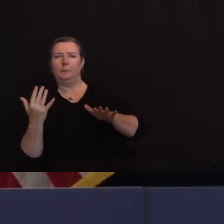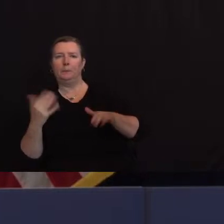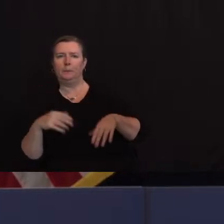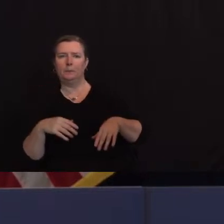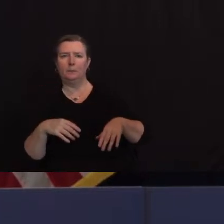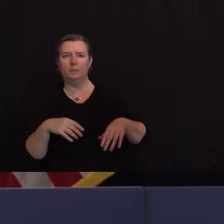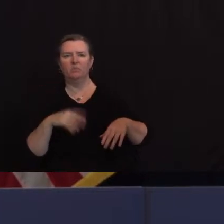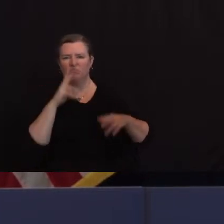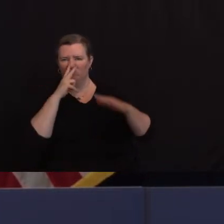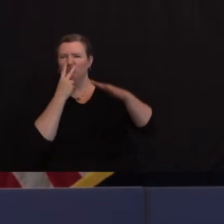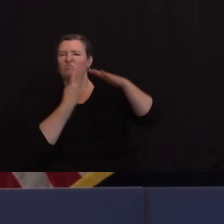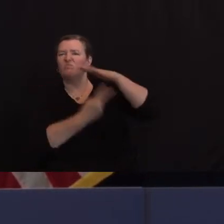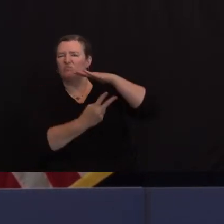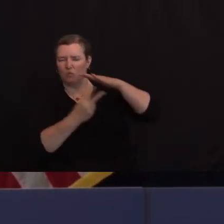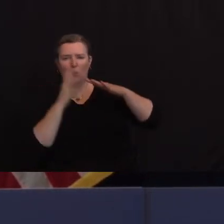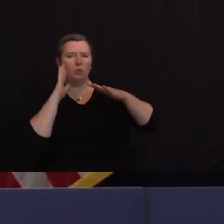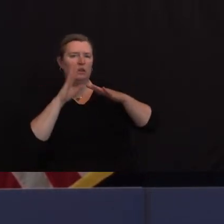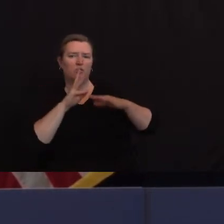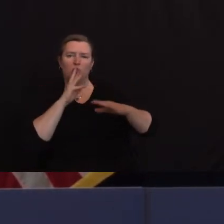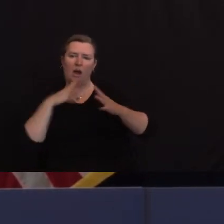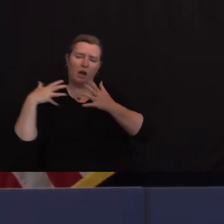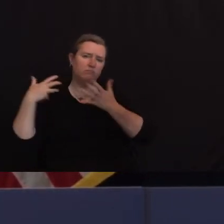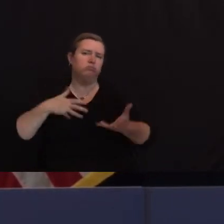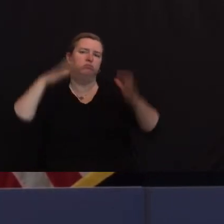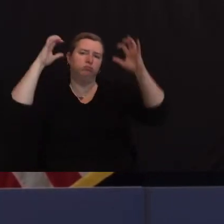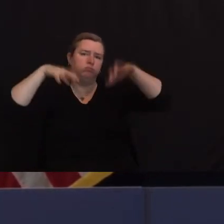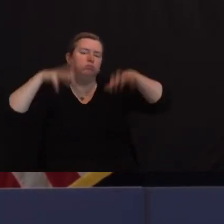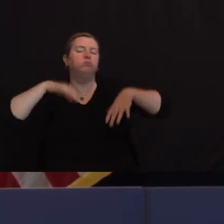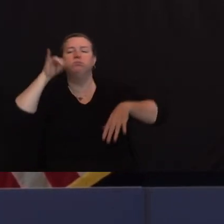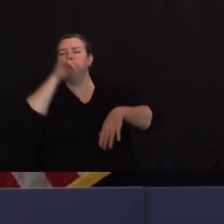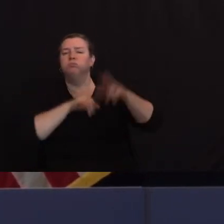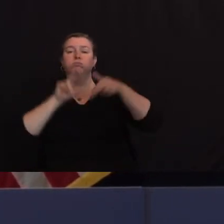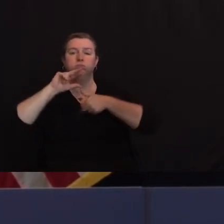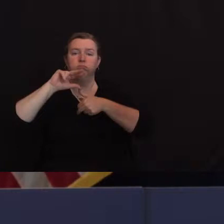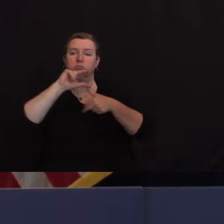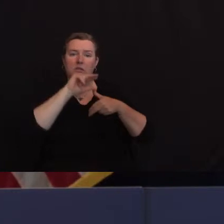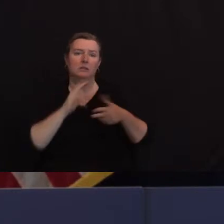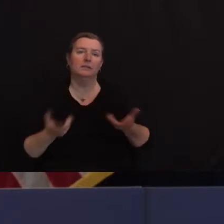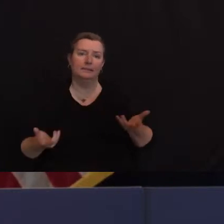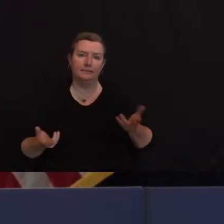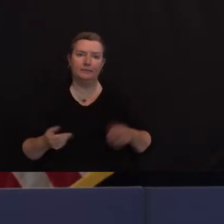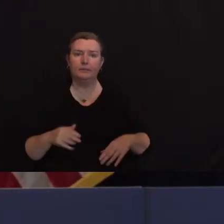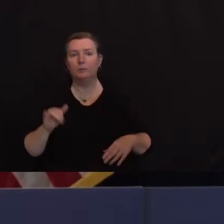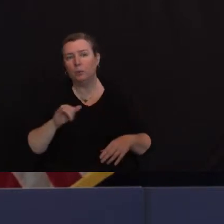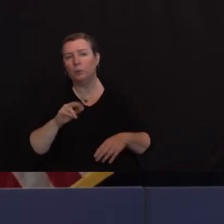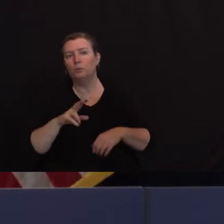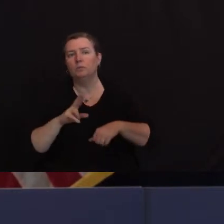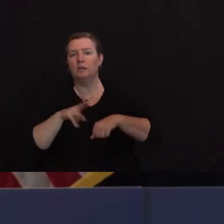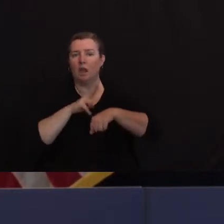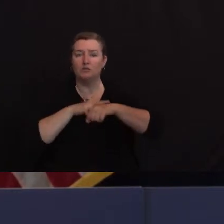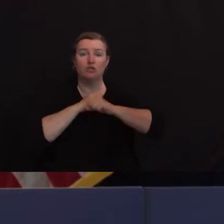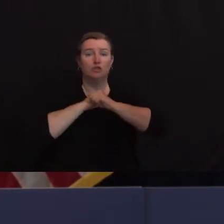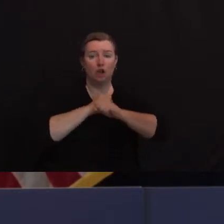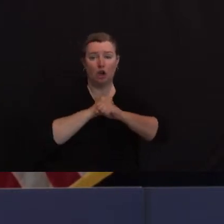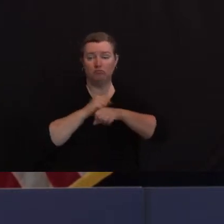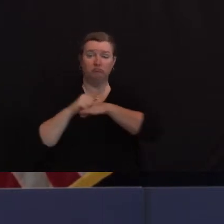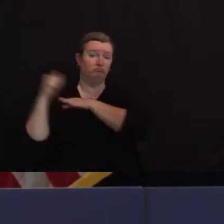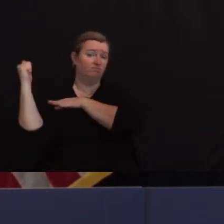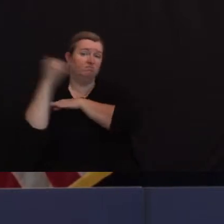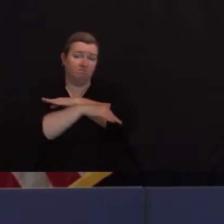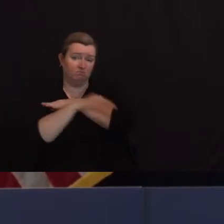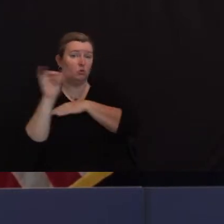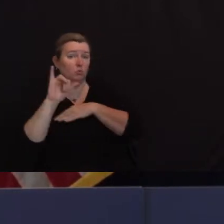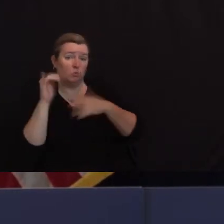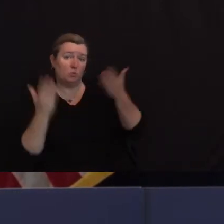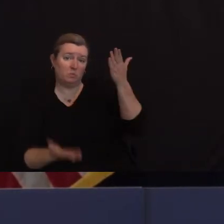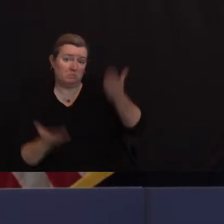Alabama. We also have the potential of sending our National Guard down there for a